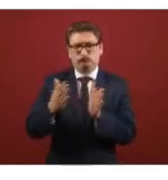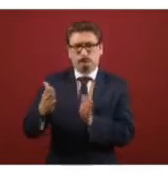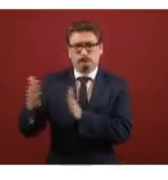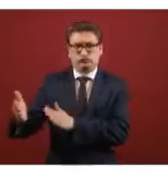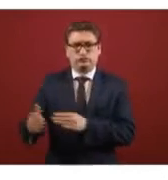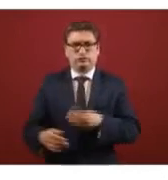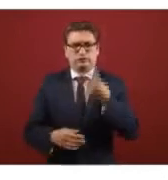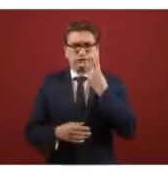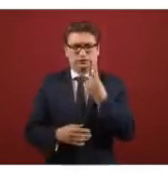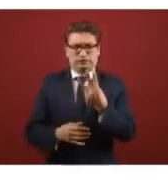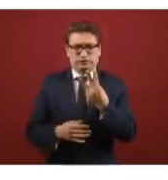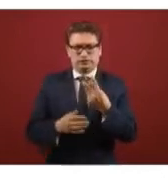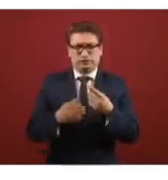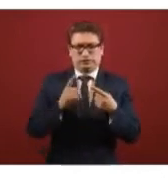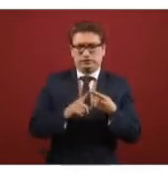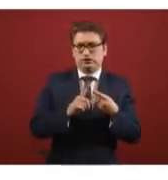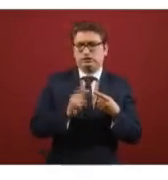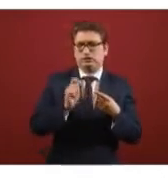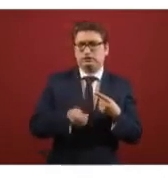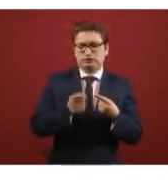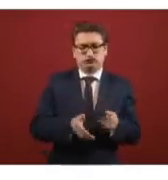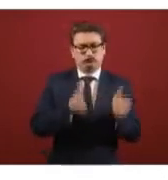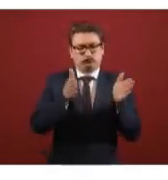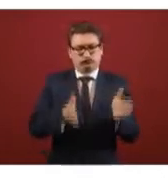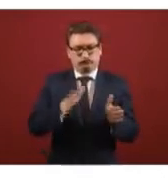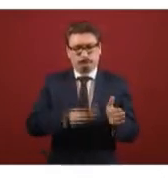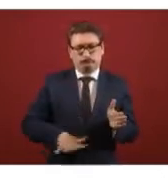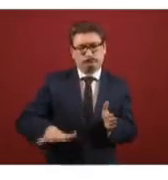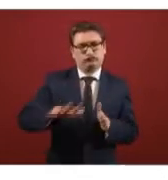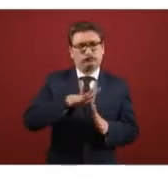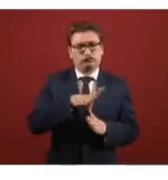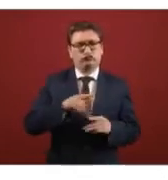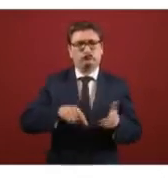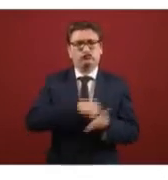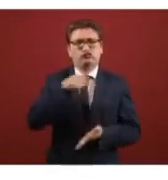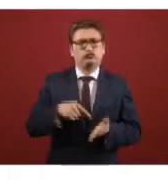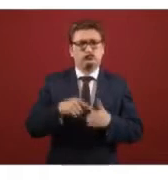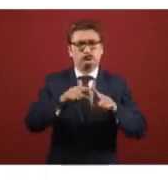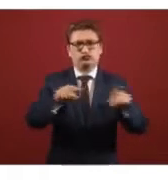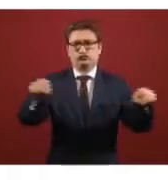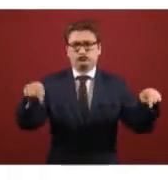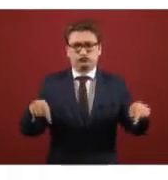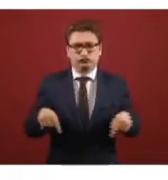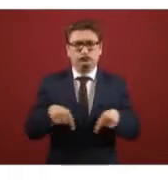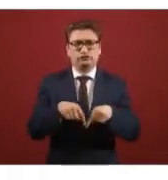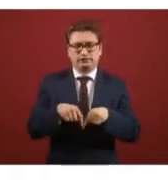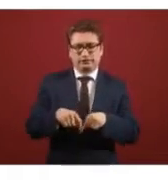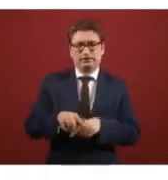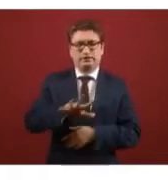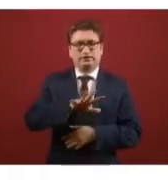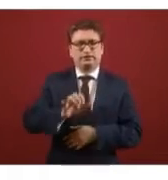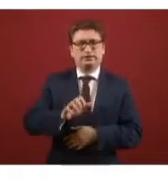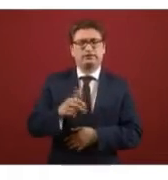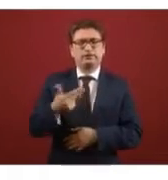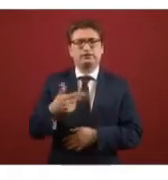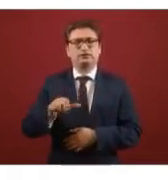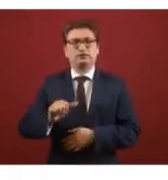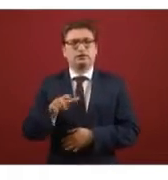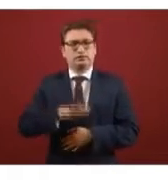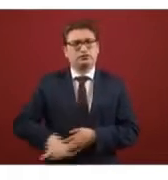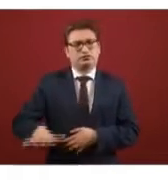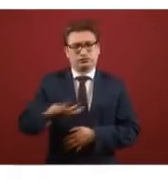con la preparación del sitio, and it's más de 500 particularly in the hectáreas, preparation of que the es site, mejoramiento de